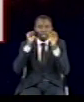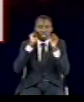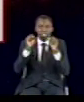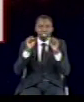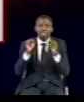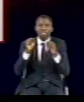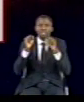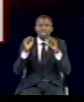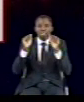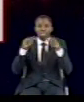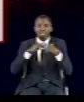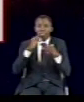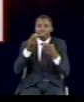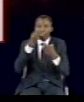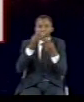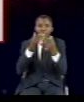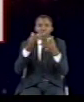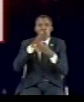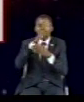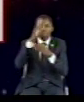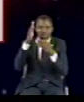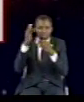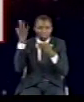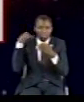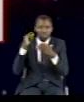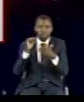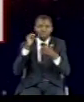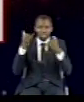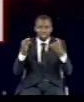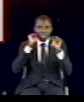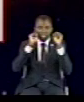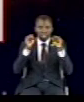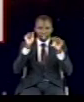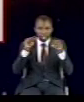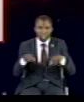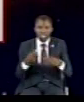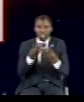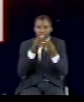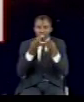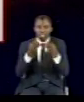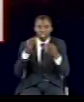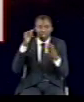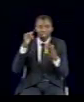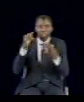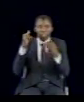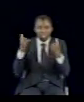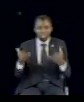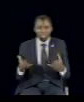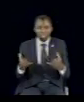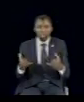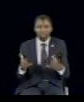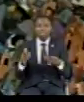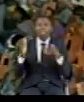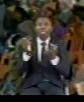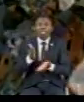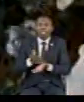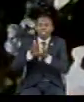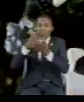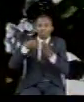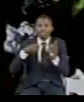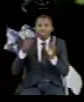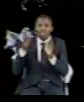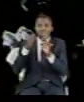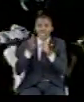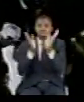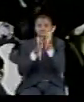can eat now and I'm totally free. By God's grace, I'm free. Help me praise God.